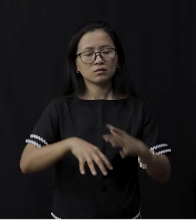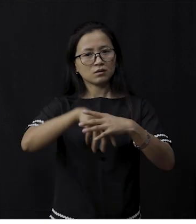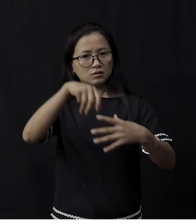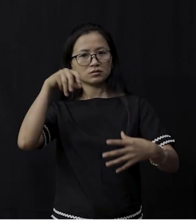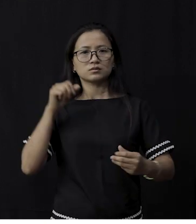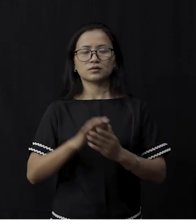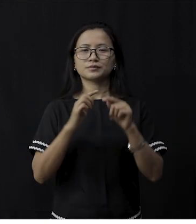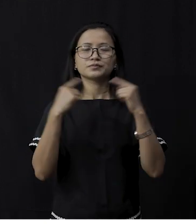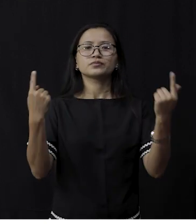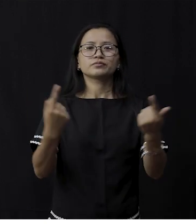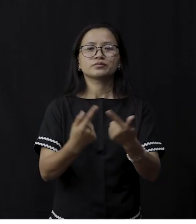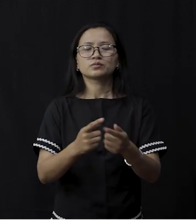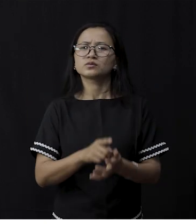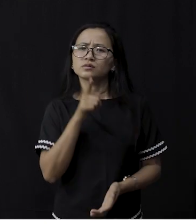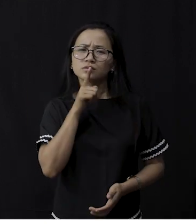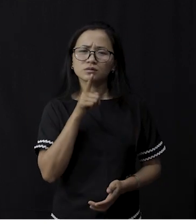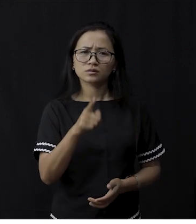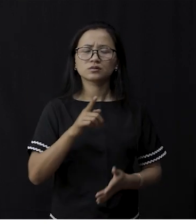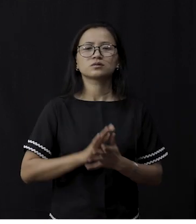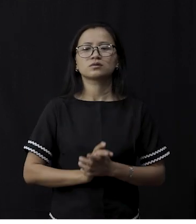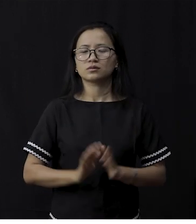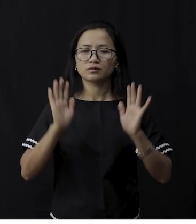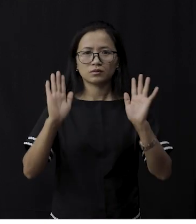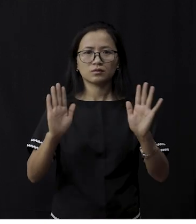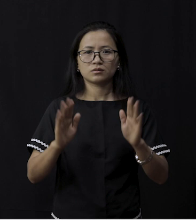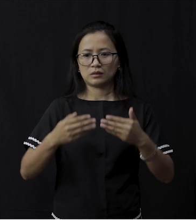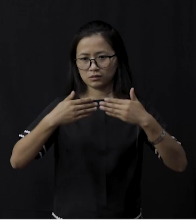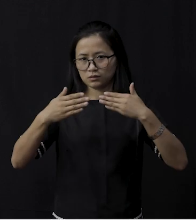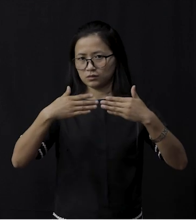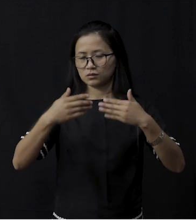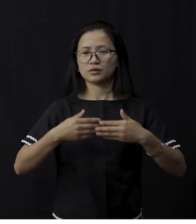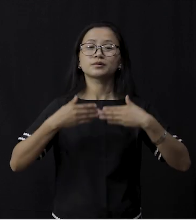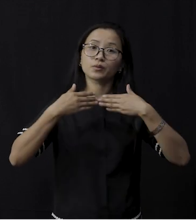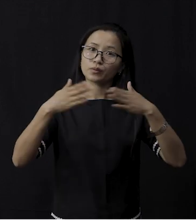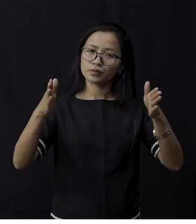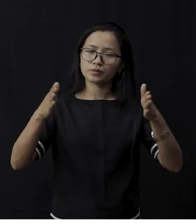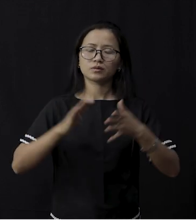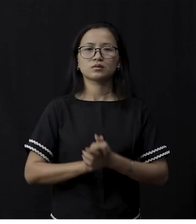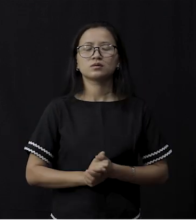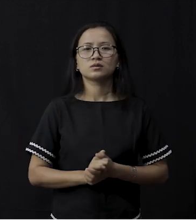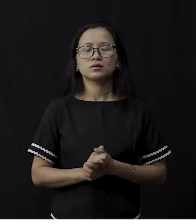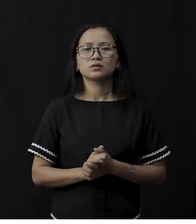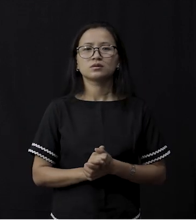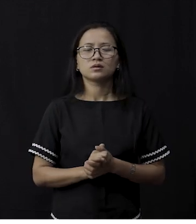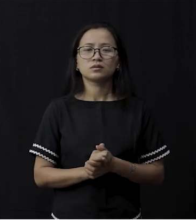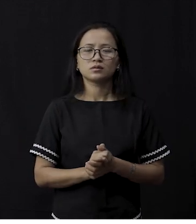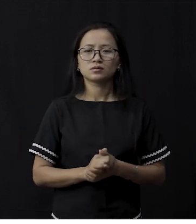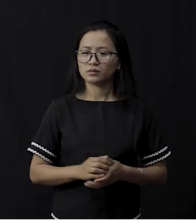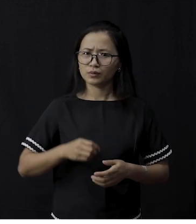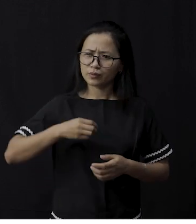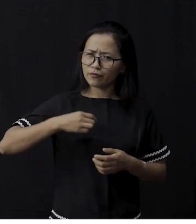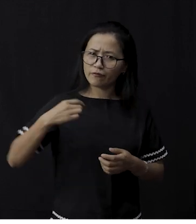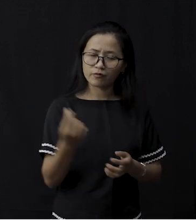the room. So I'm very sure all of you would have a door and a window. So quickly go stand